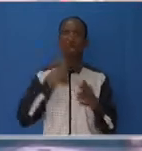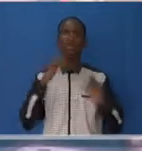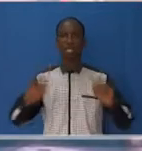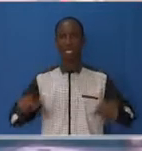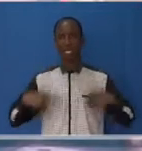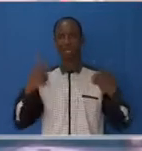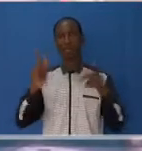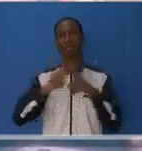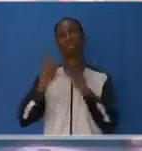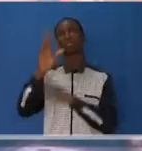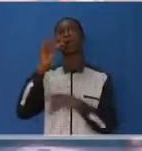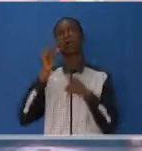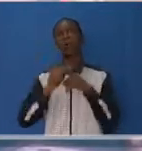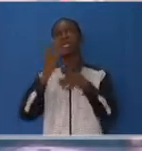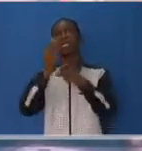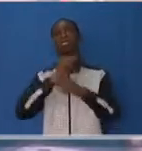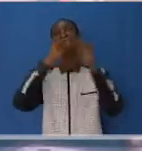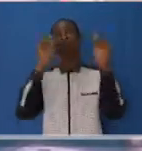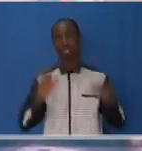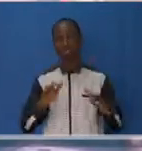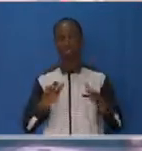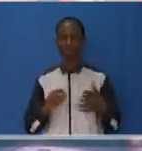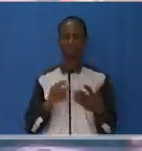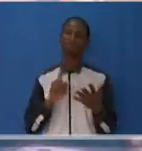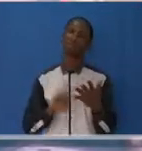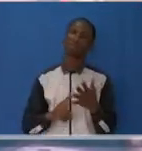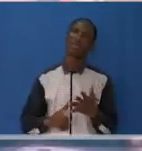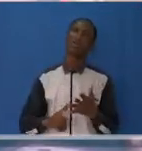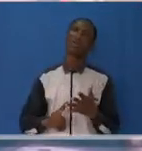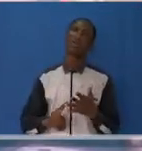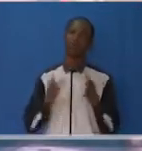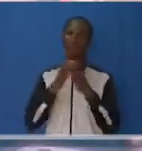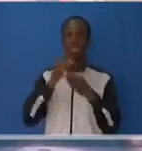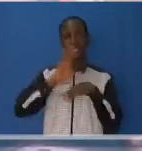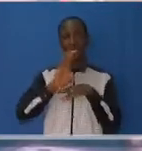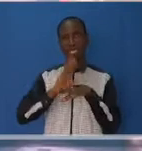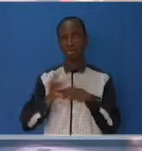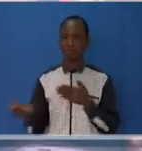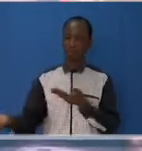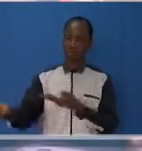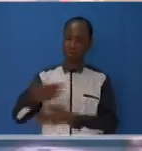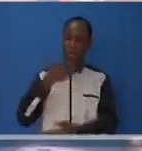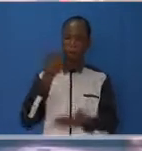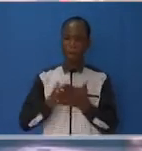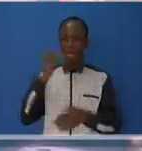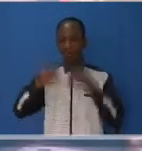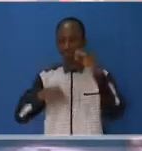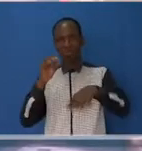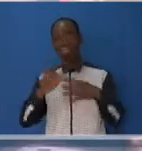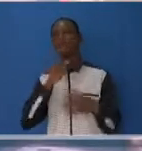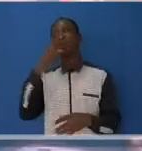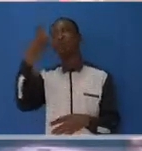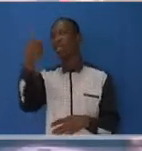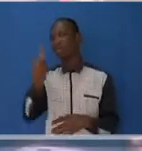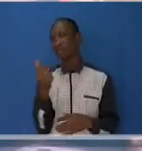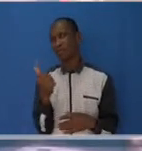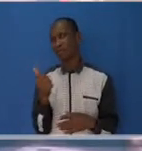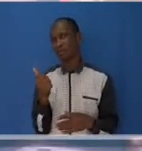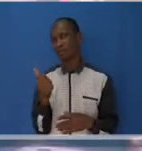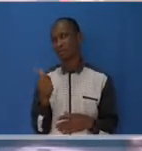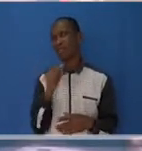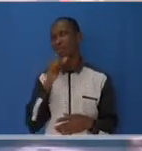nhira na afei ye hia ye yi ntuboa ntuboa yi a enye ntutusu odudu ebise